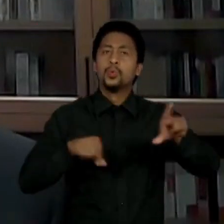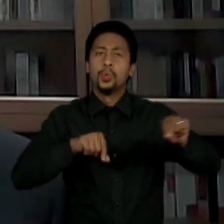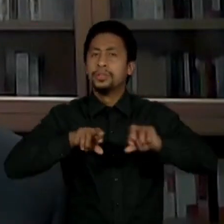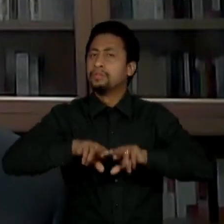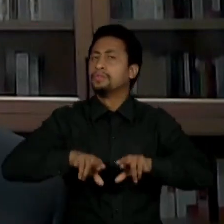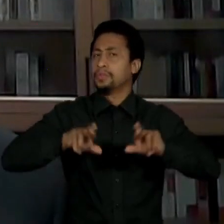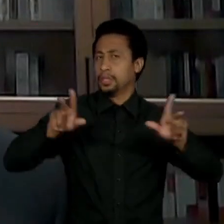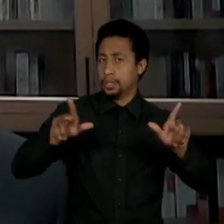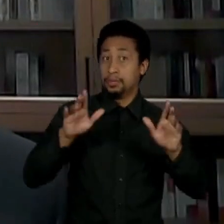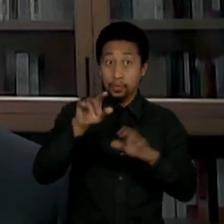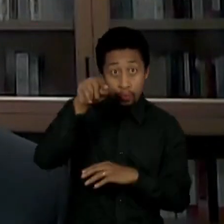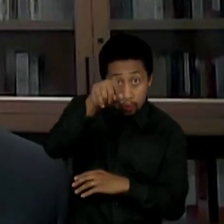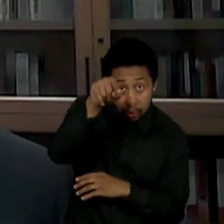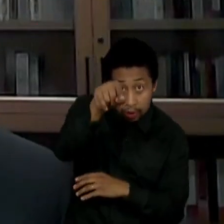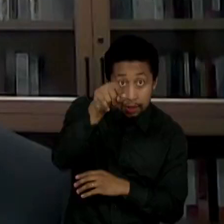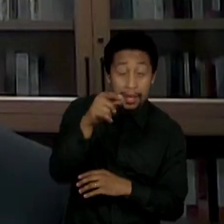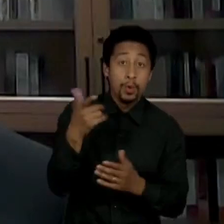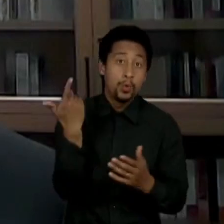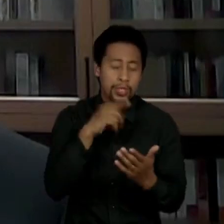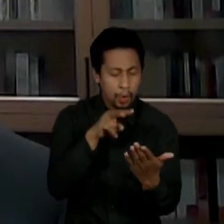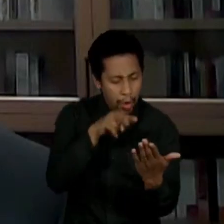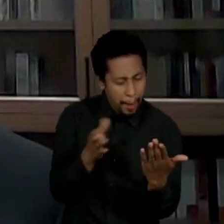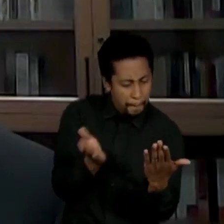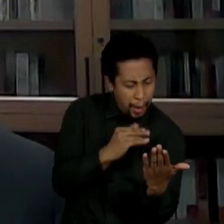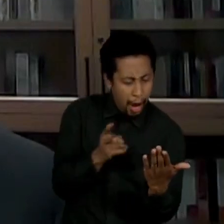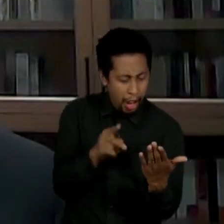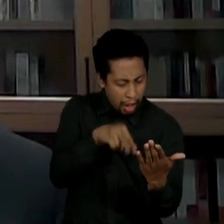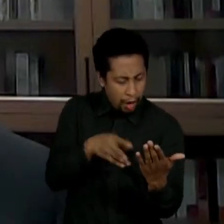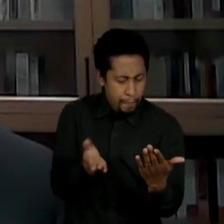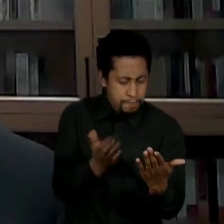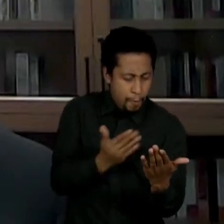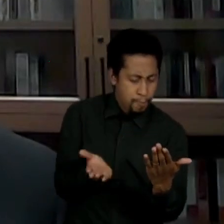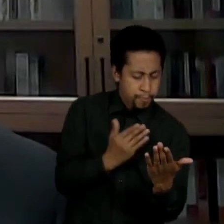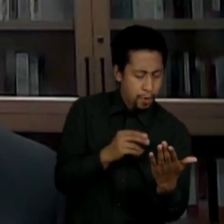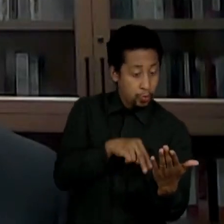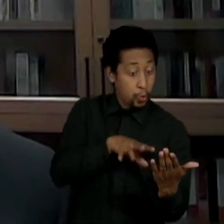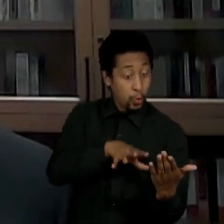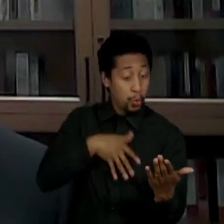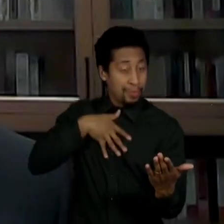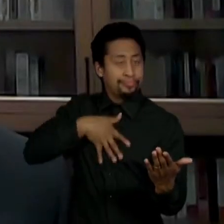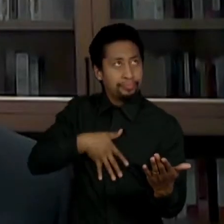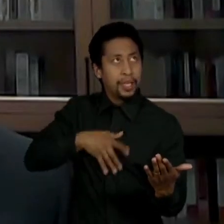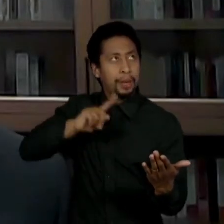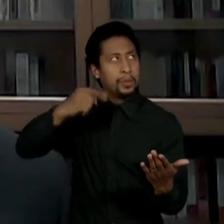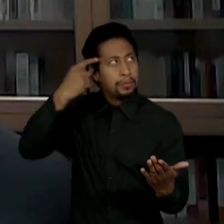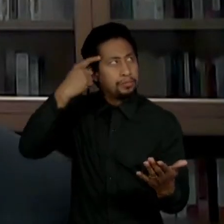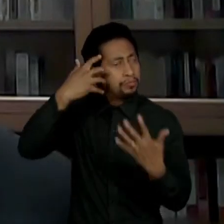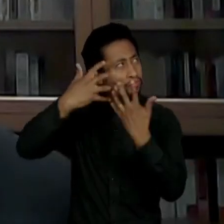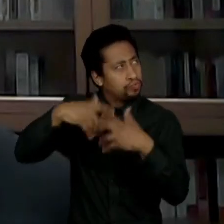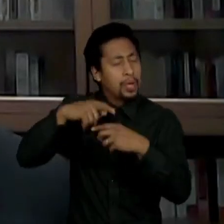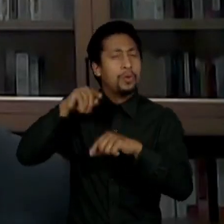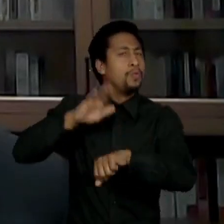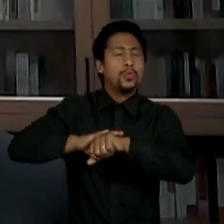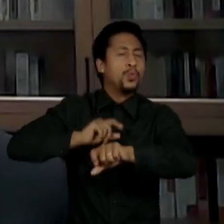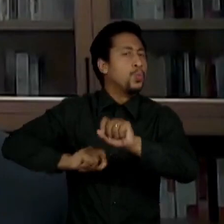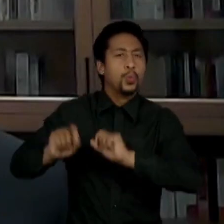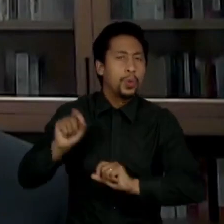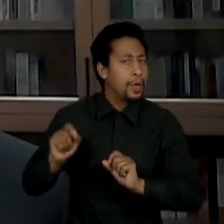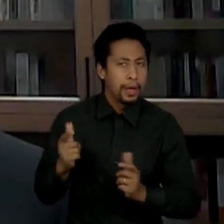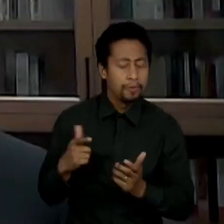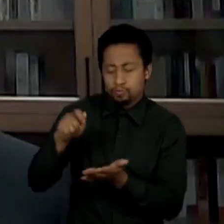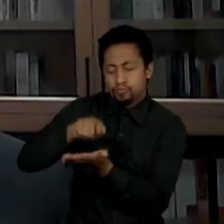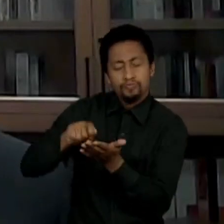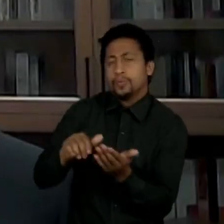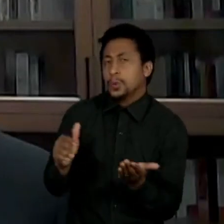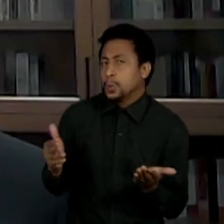you've seen the whole thing, you can start to say, well, what is it that I want to do? What's the tradition I want to work in? Um, and